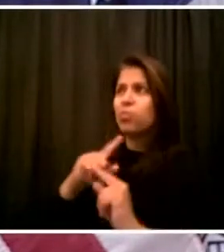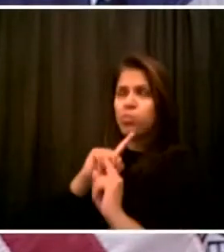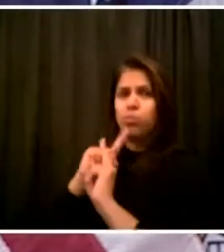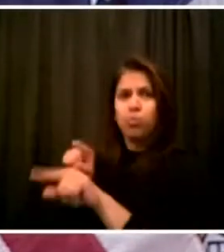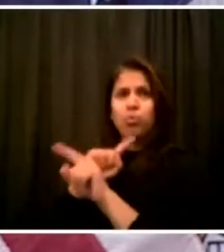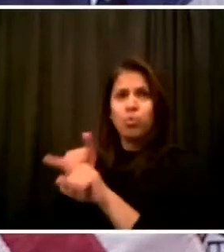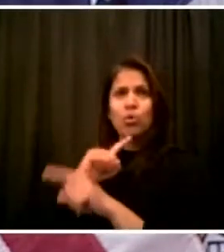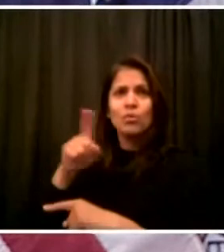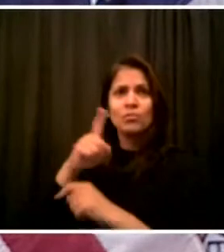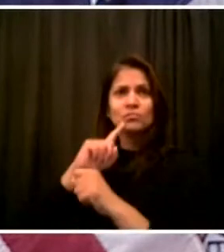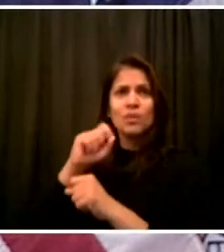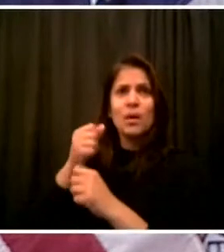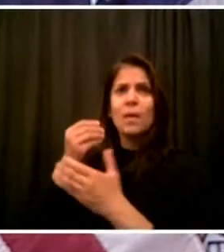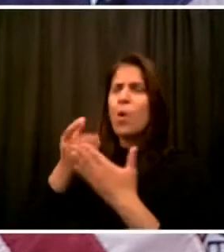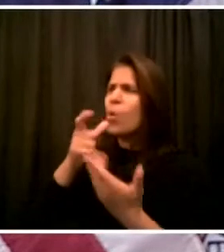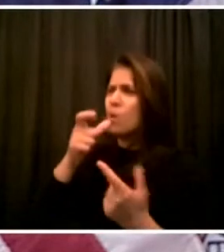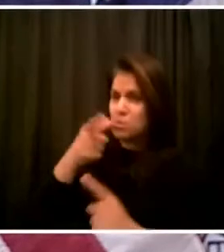where